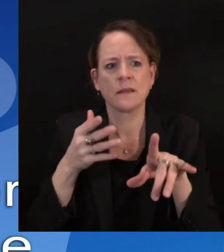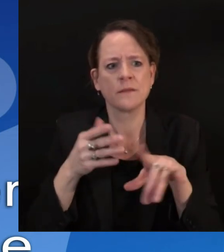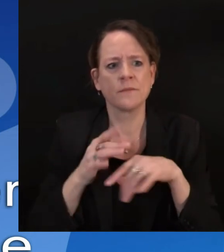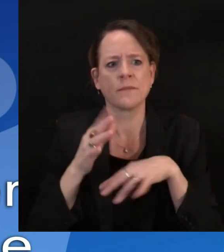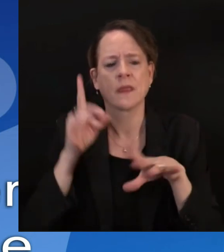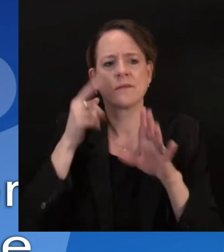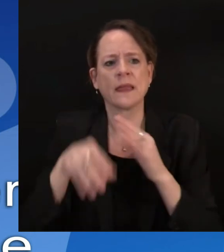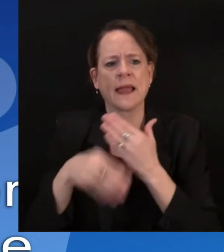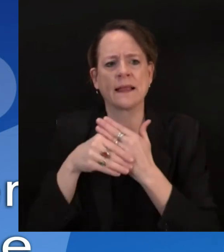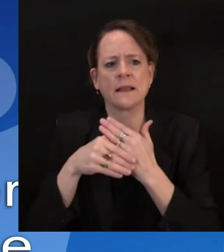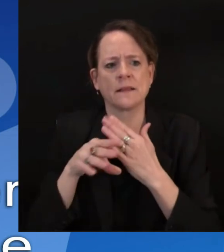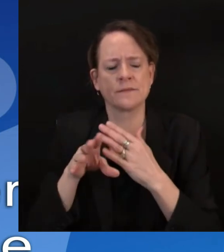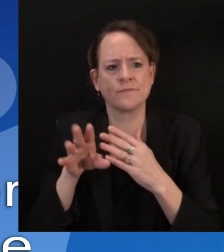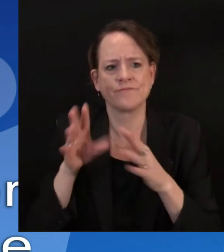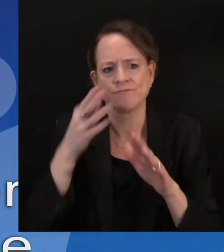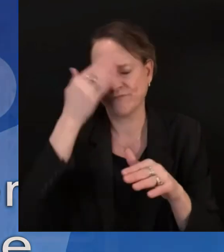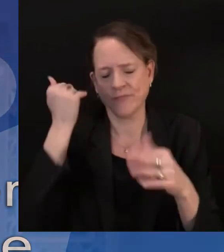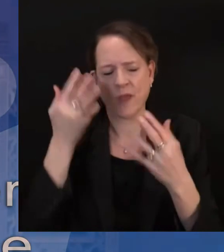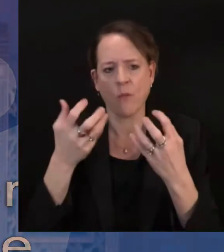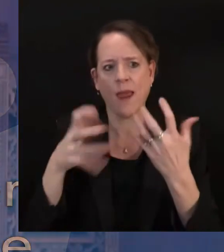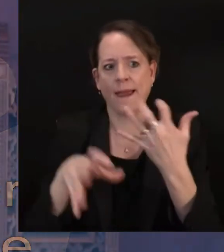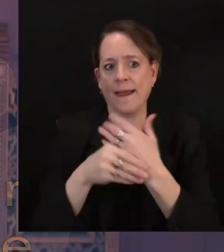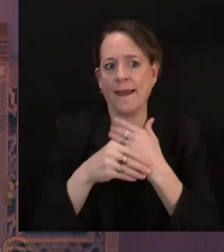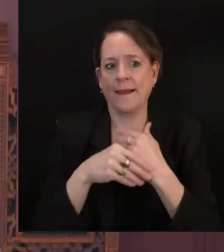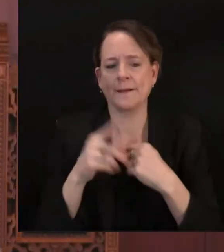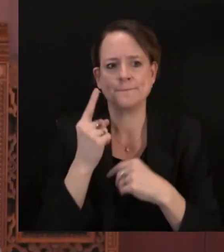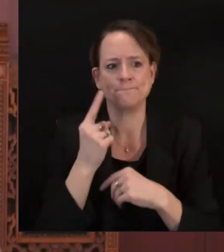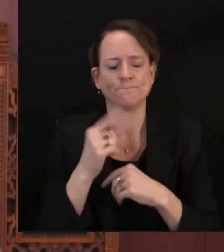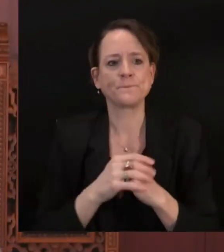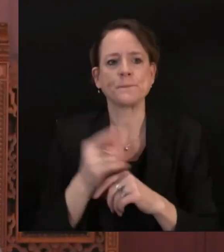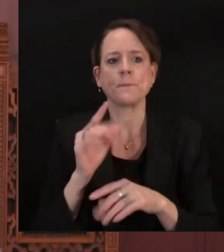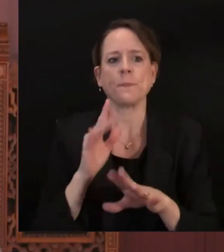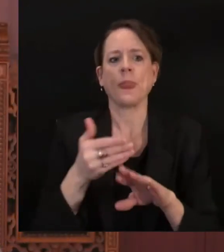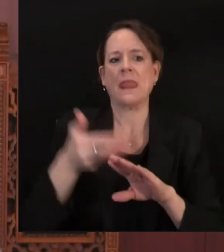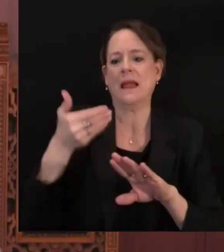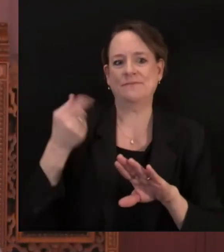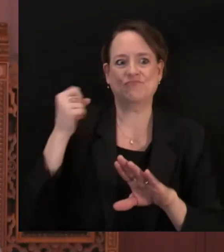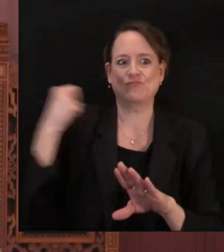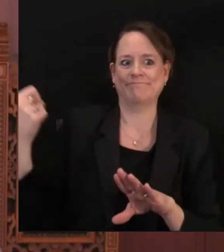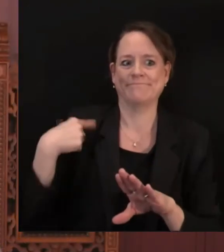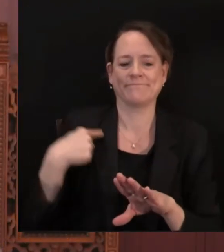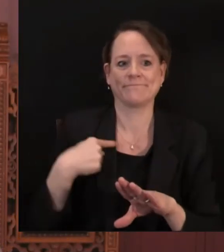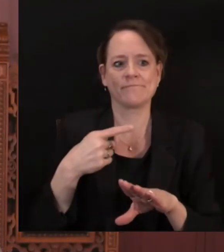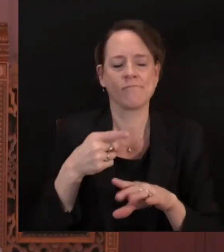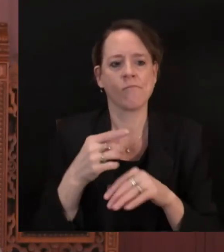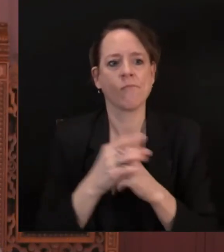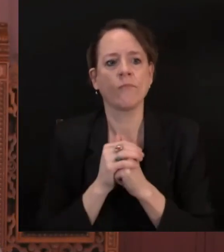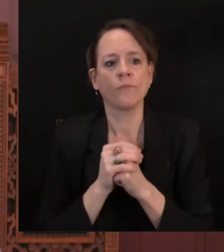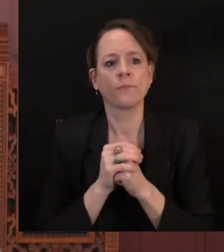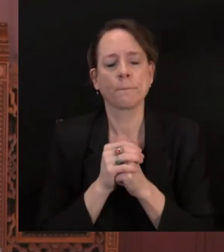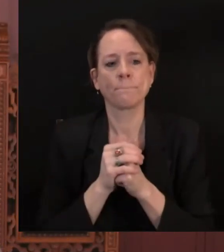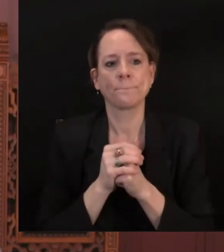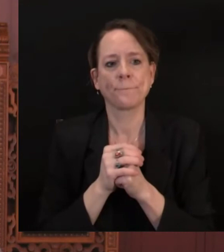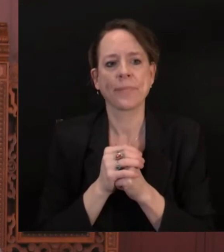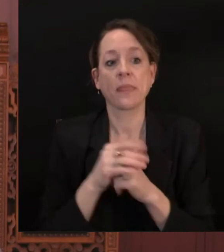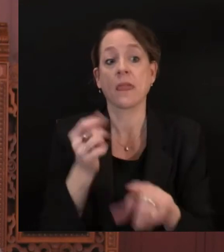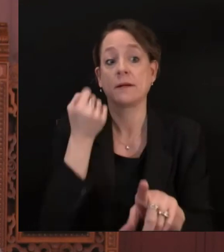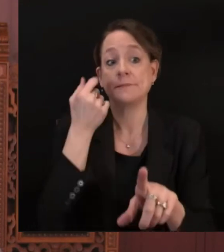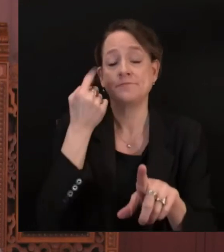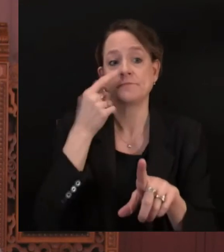also, I understand that the case numbers apparently are going down, but I can